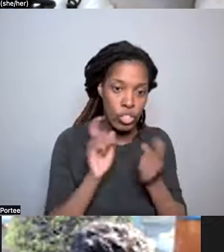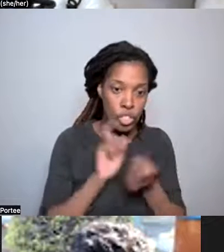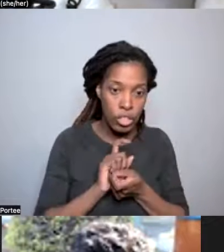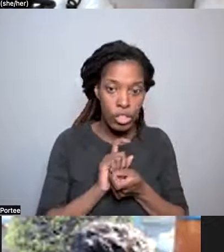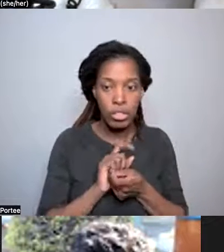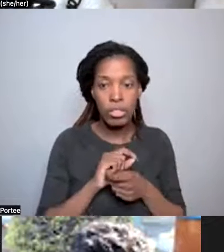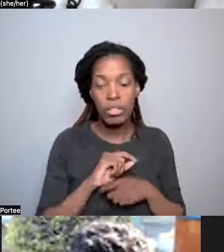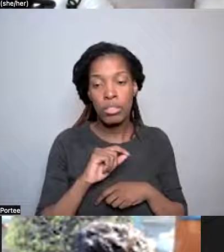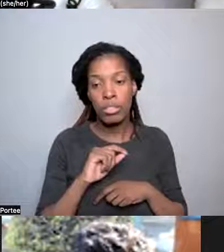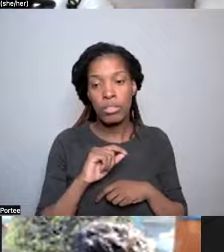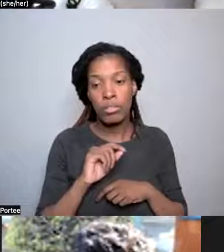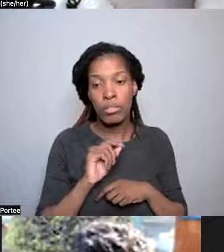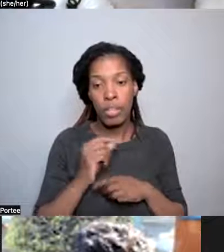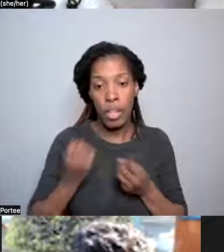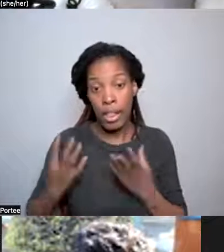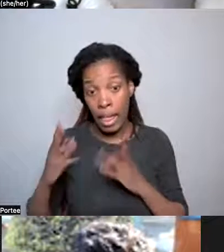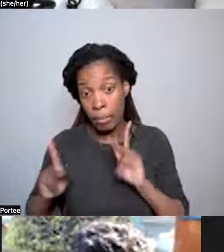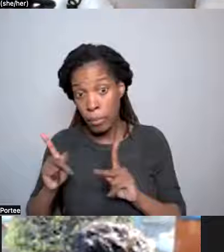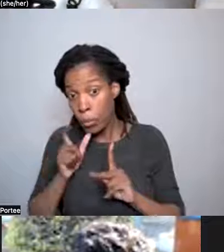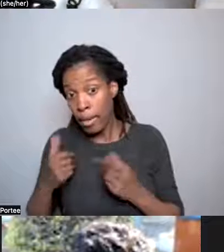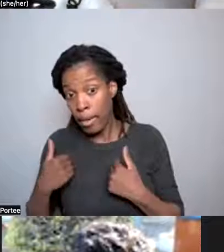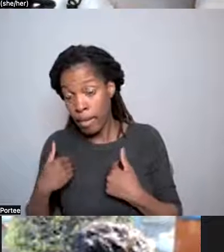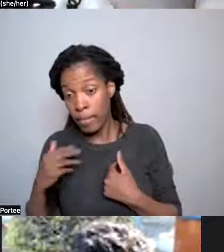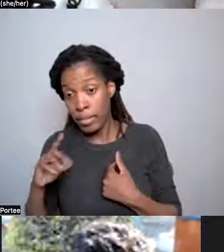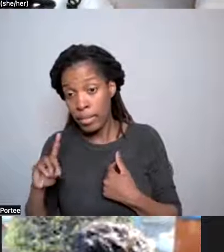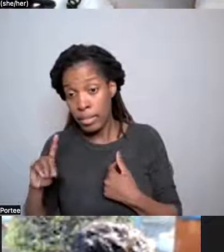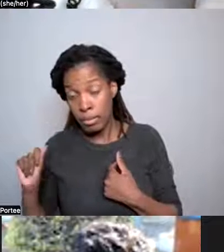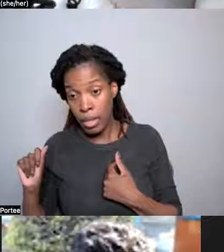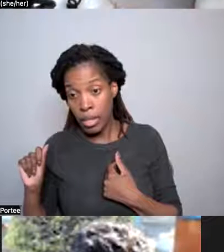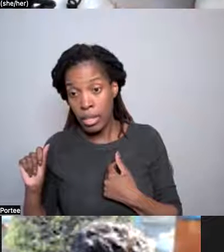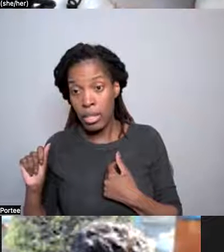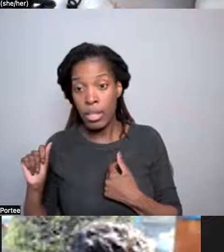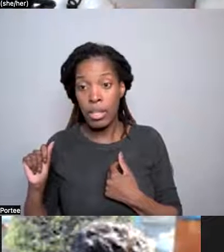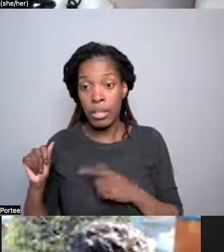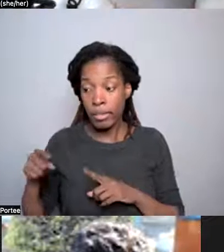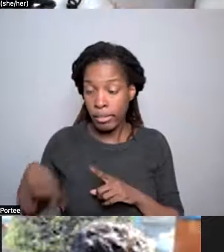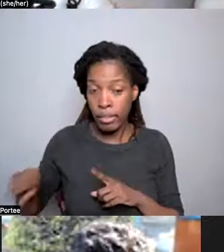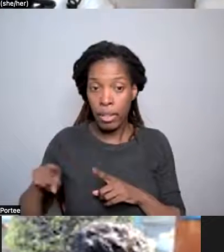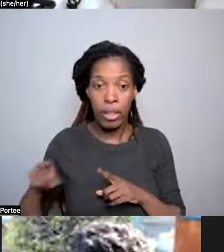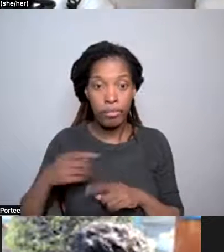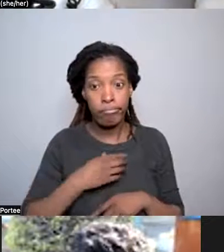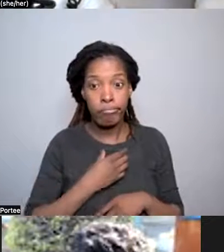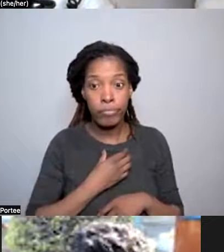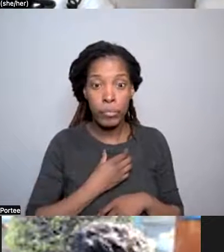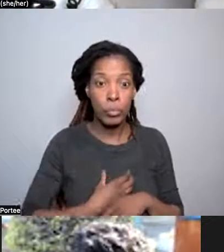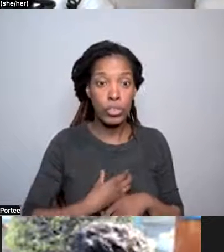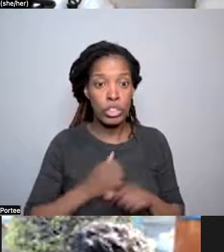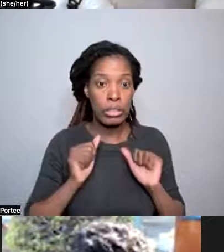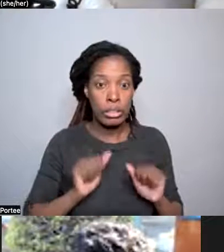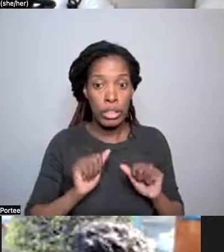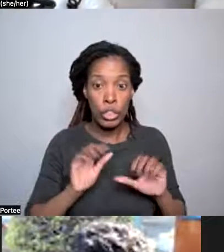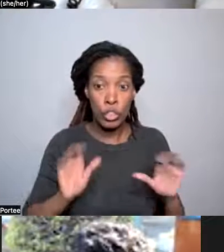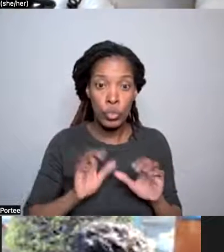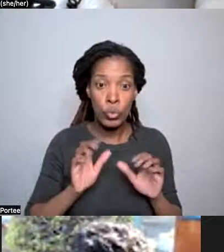with disability also to reach their full potential, to contribute to